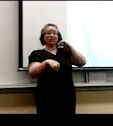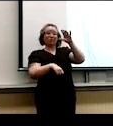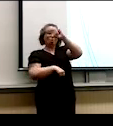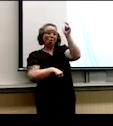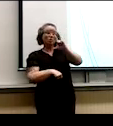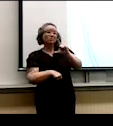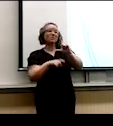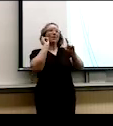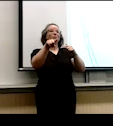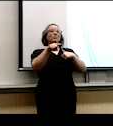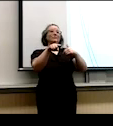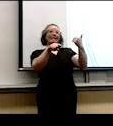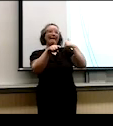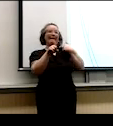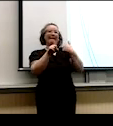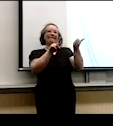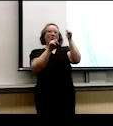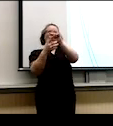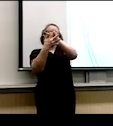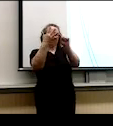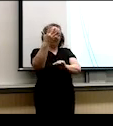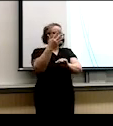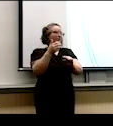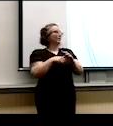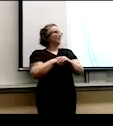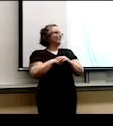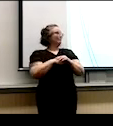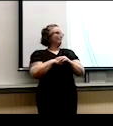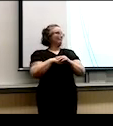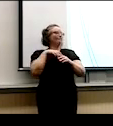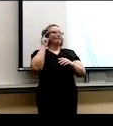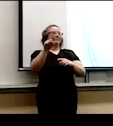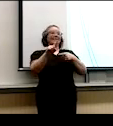that? So the ApoE4 allele is the gene